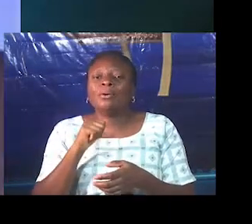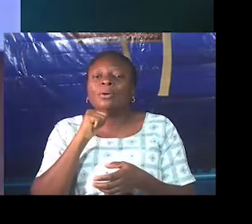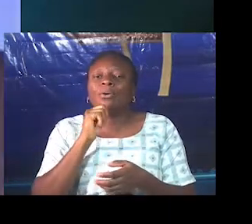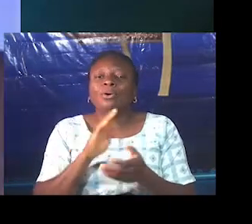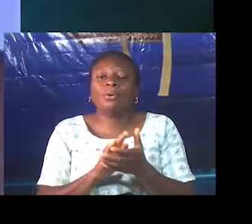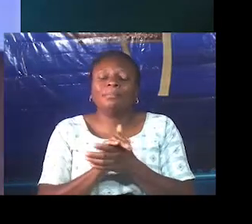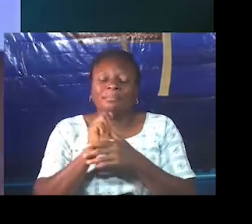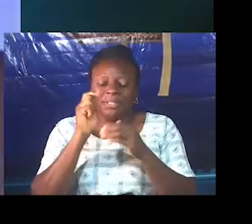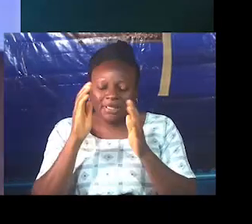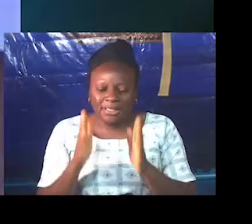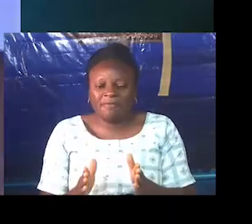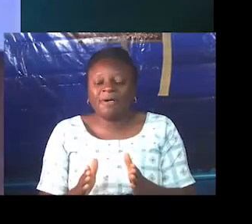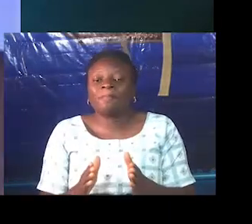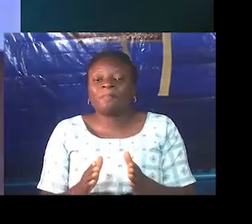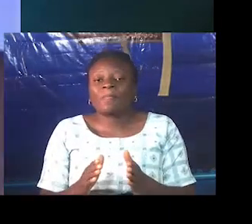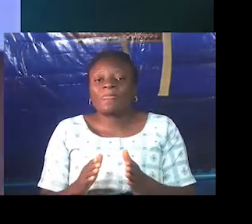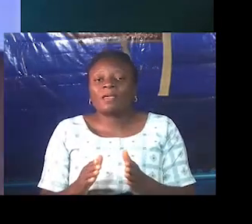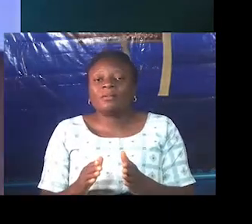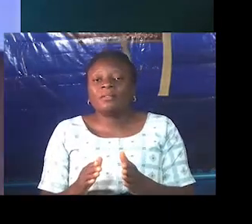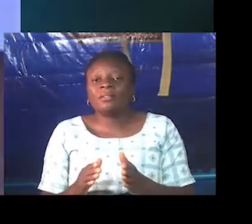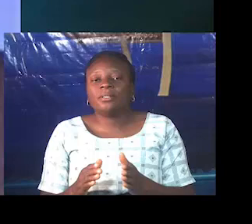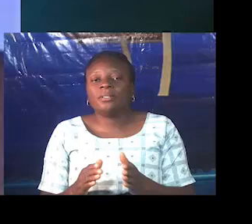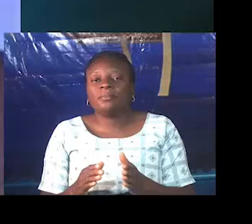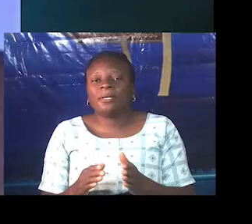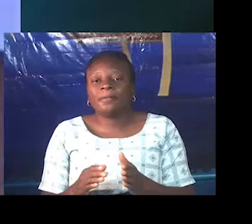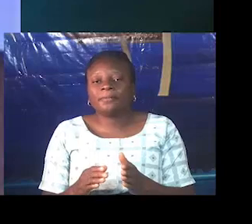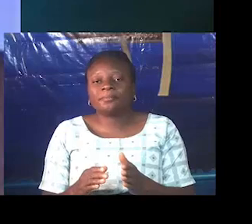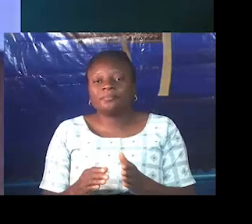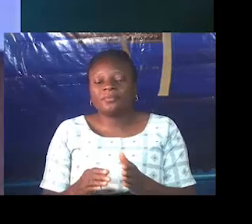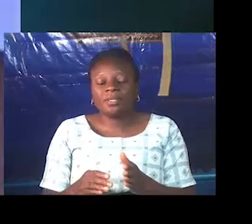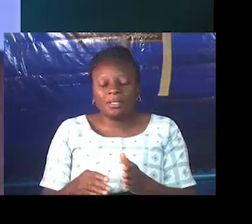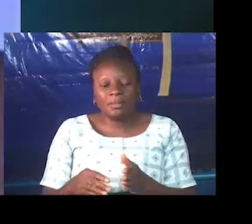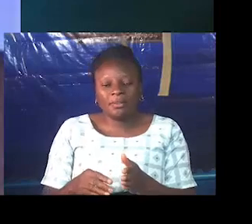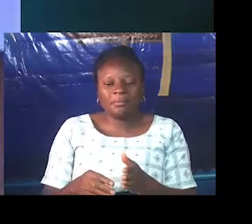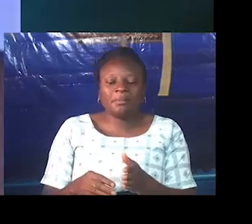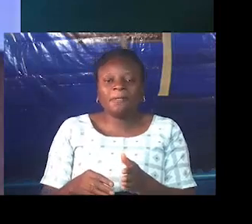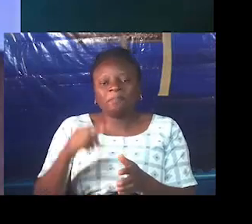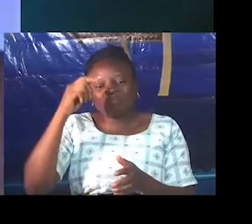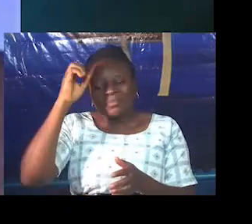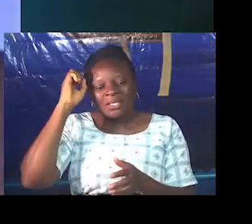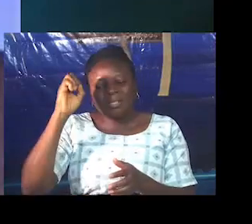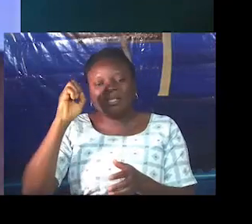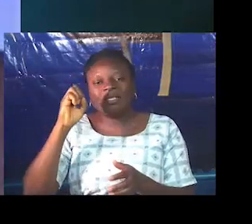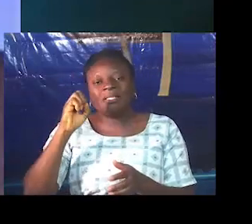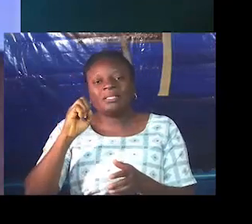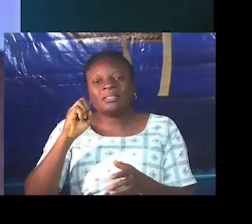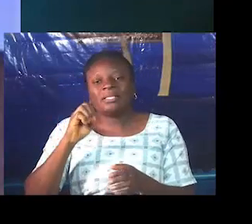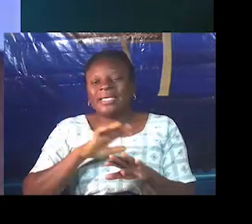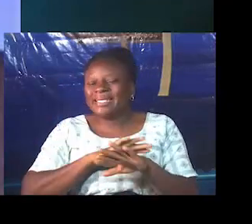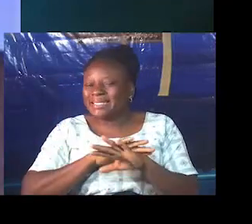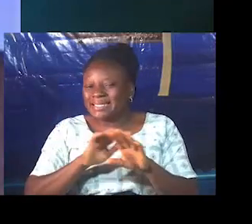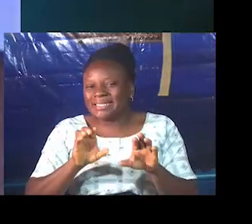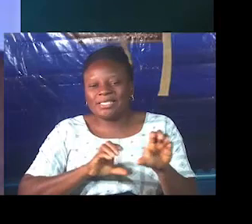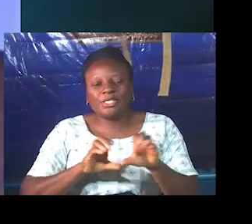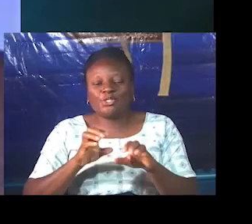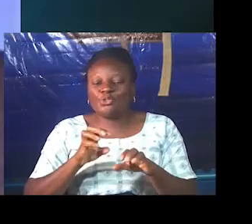she suits me well. Let me tell you, an unbeliever may suit you well according to you, but I can see